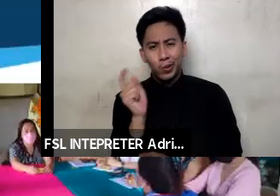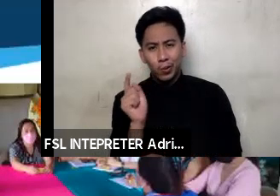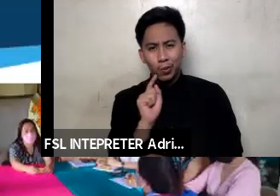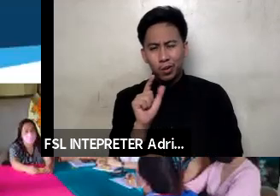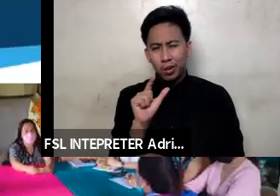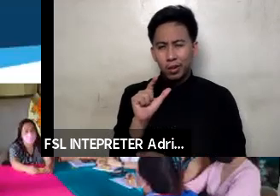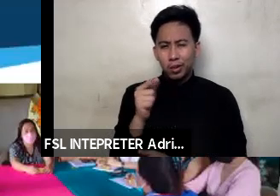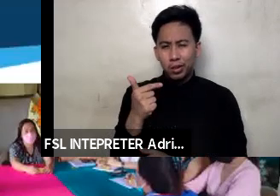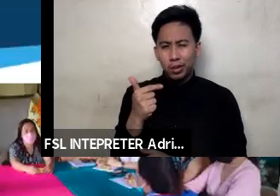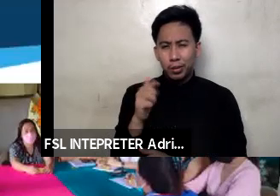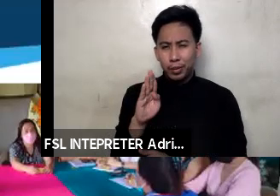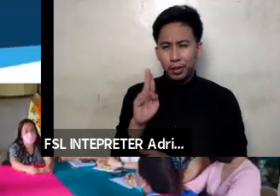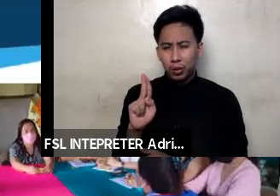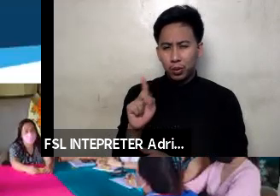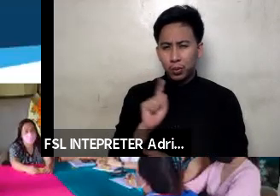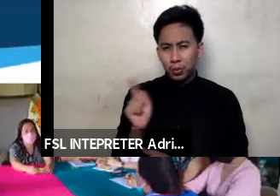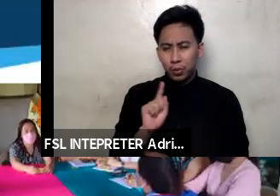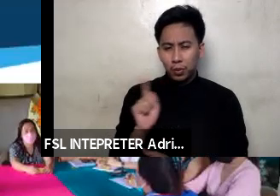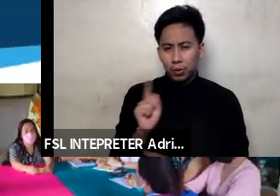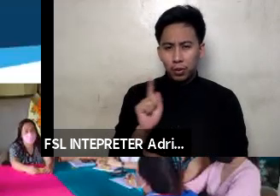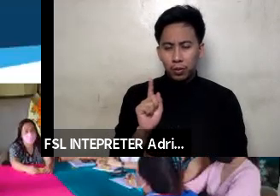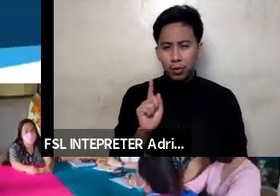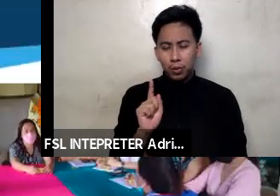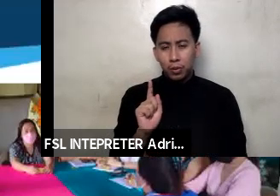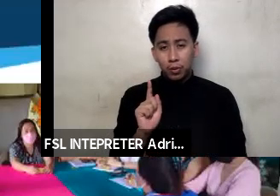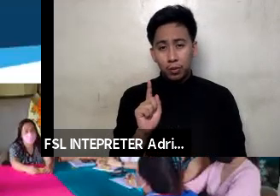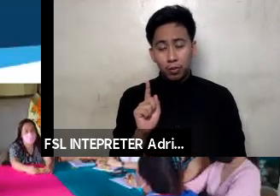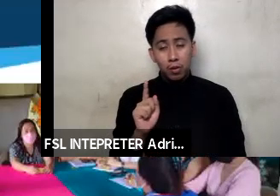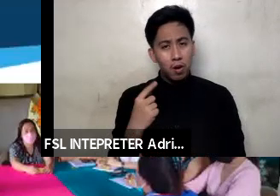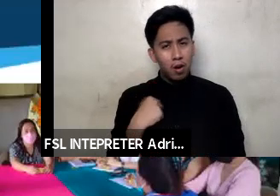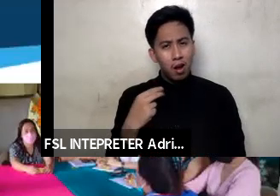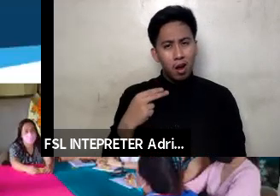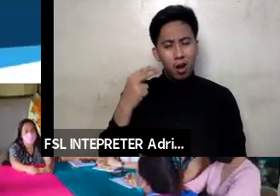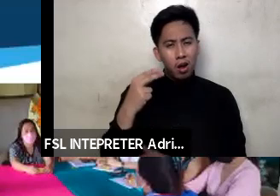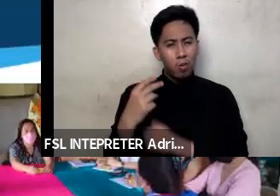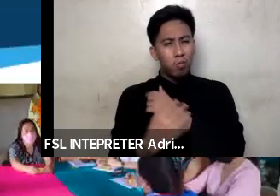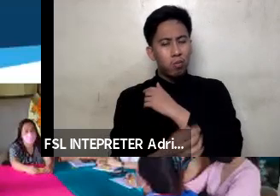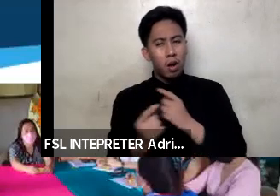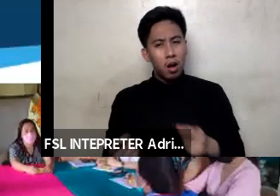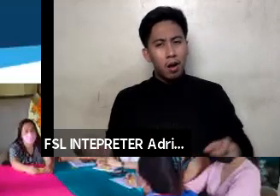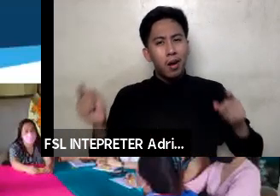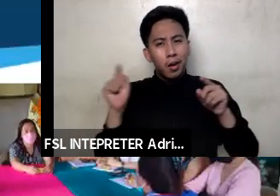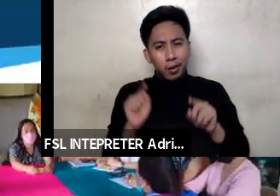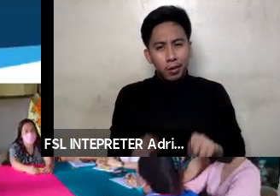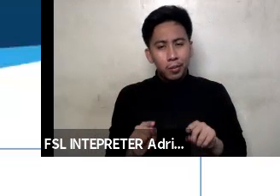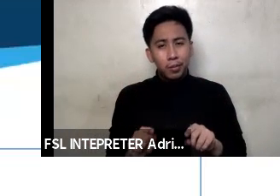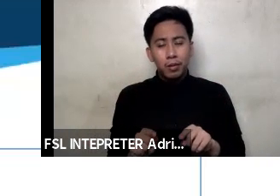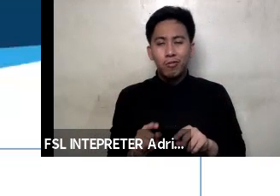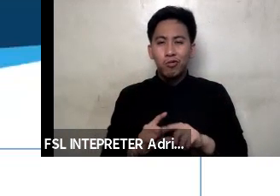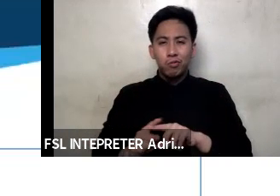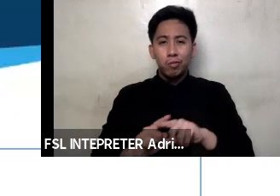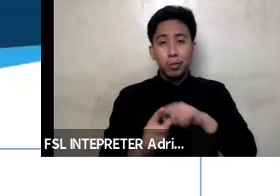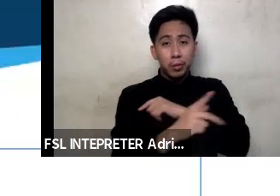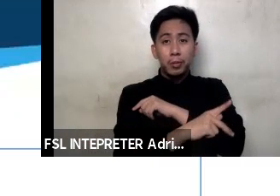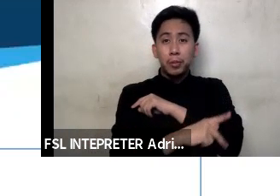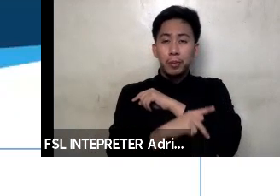EGBU? Zamboanga del Norte recorded the highest poverty incidence among the province of the